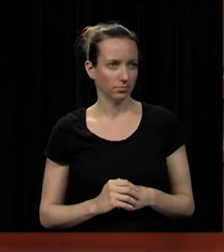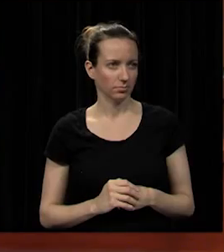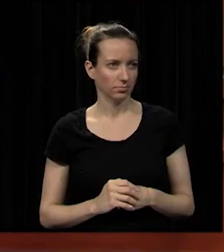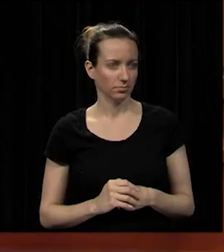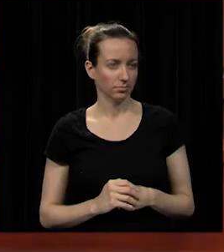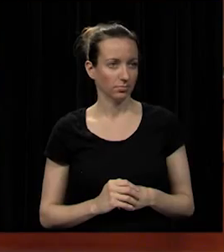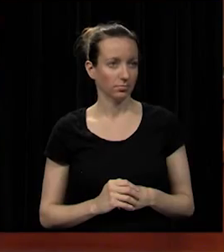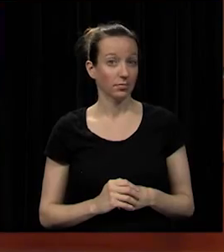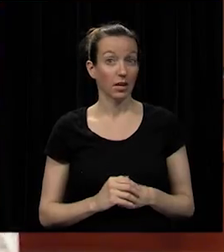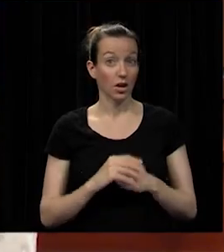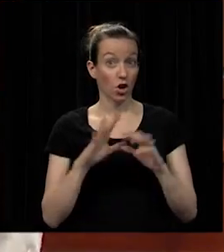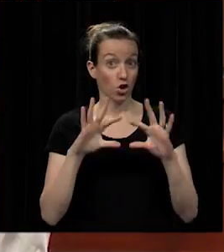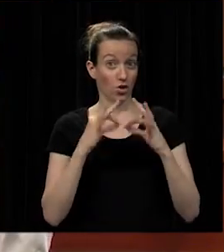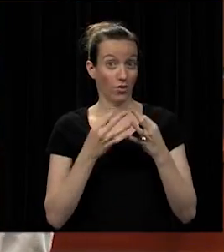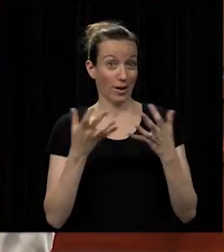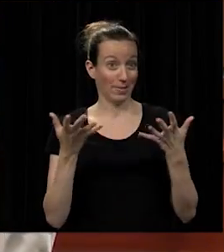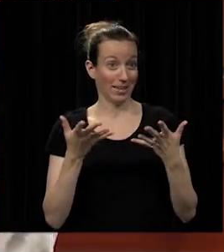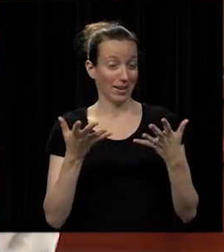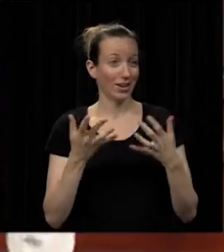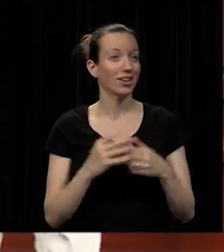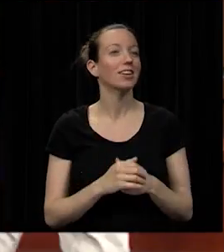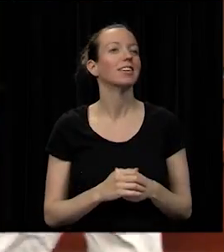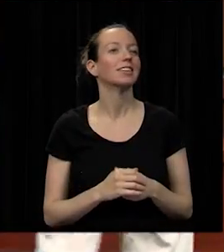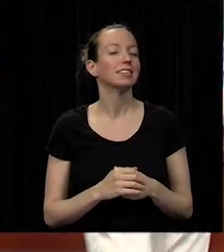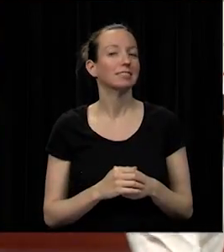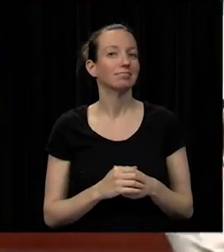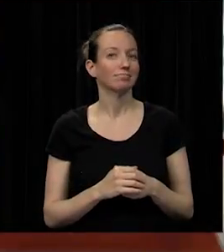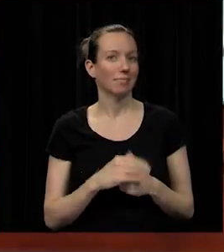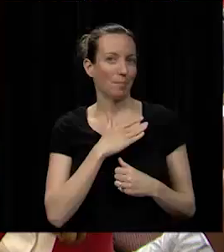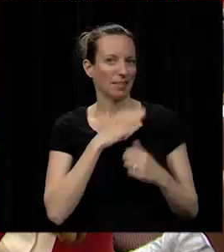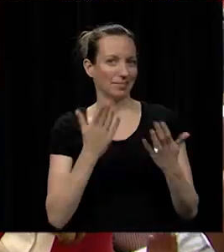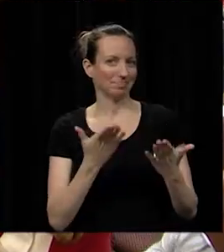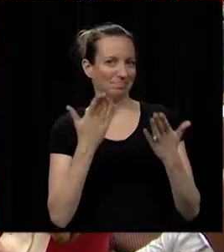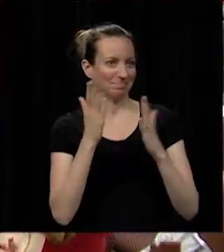And Cooper, as your family here is, we'd love for them to stand and be recognized as well.